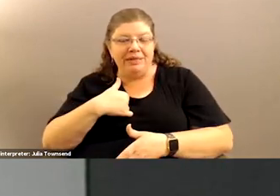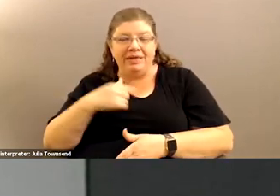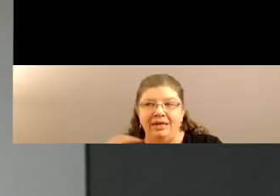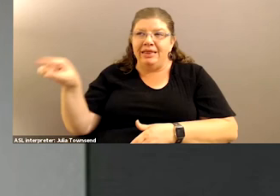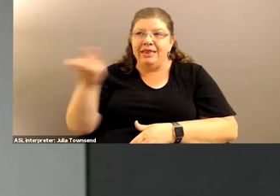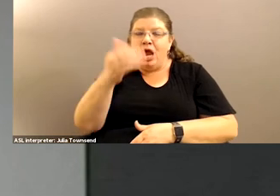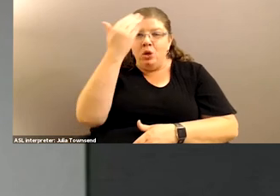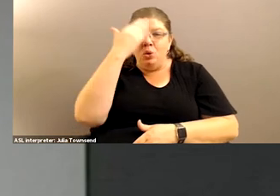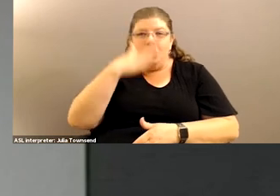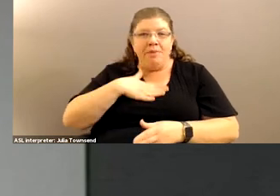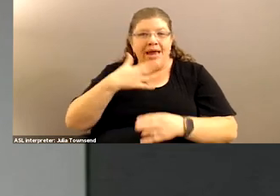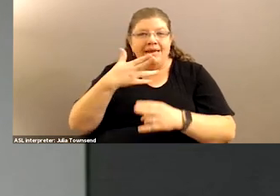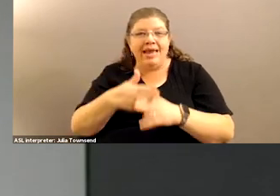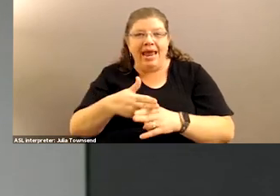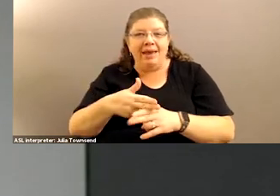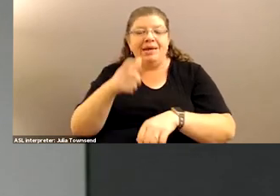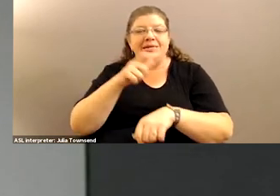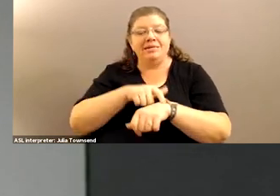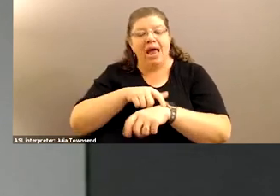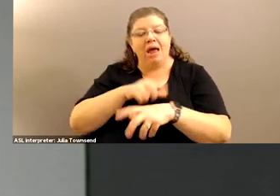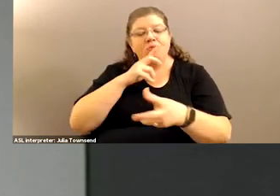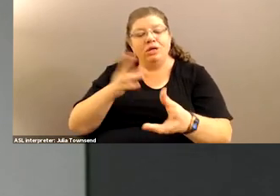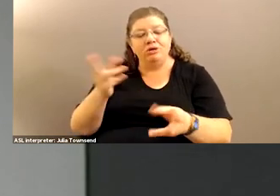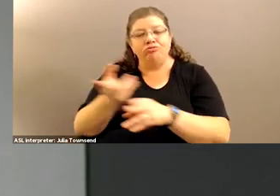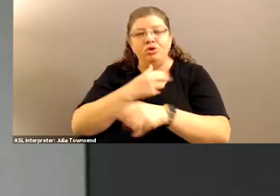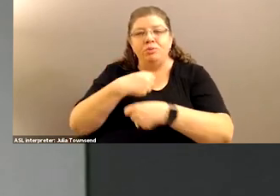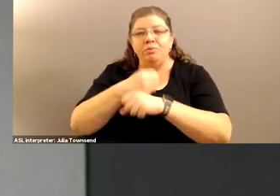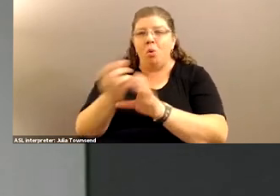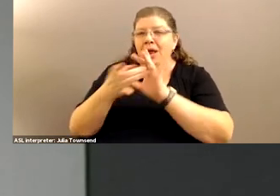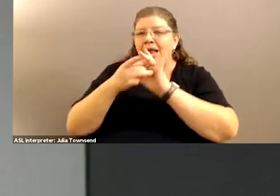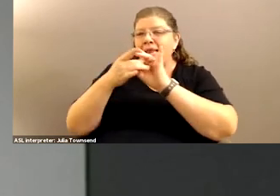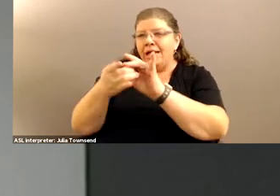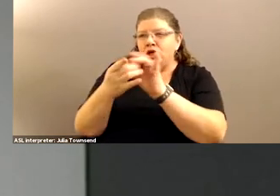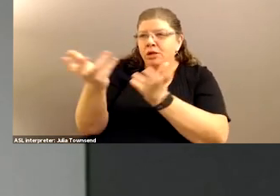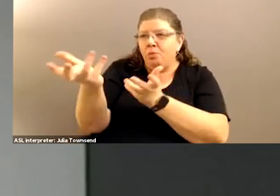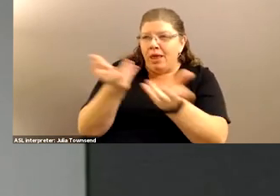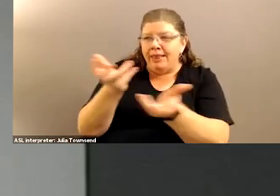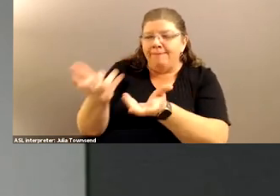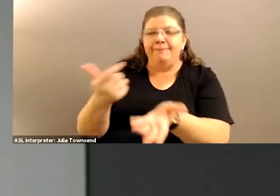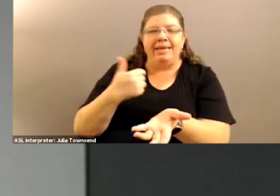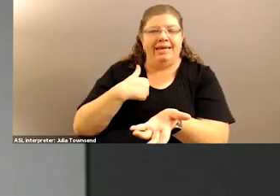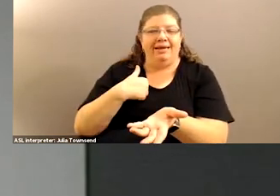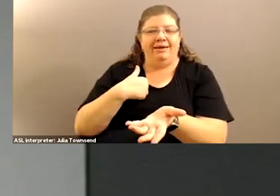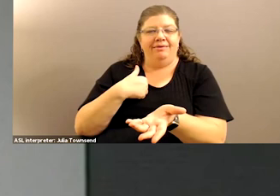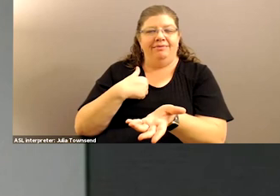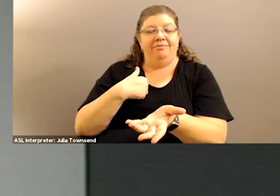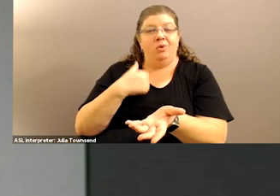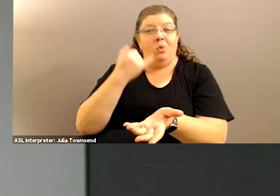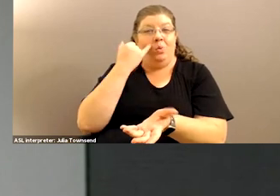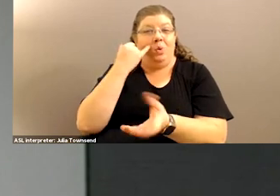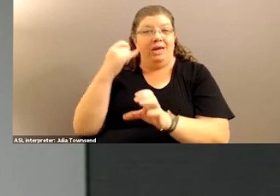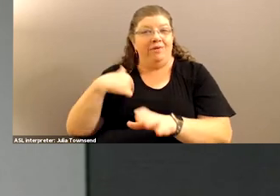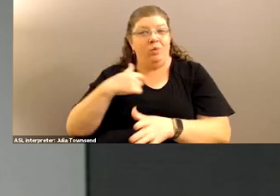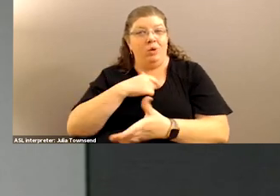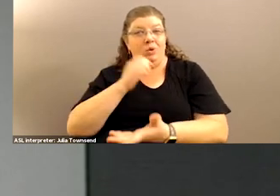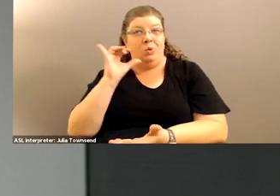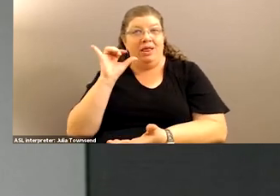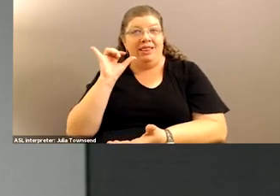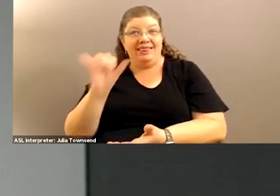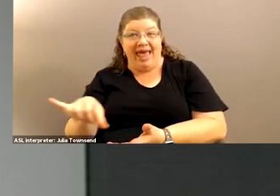name who invested time in forming a relationship with me how about if we do that with that